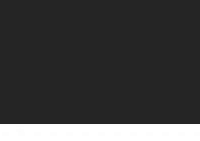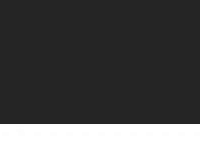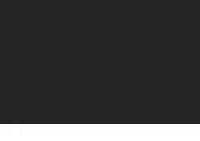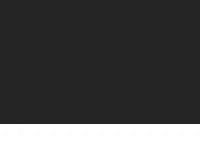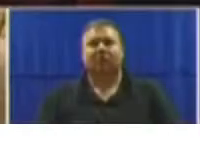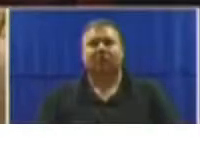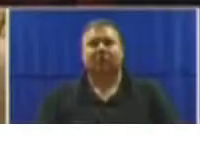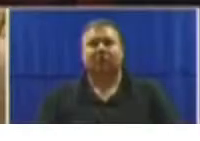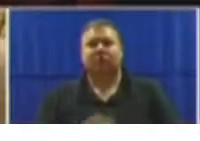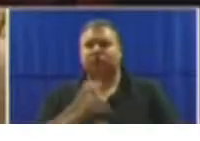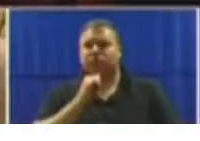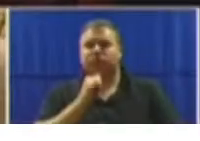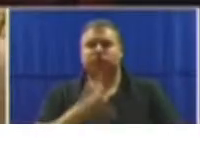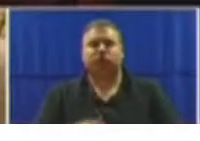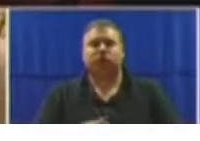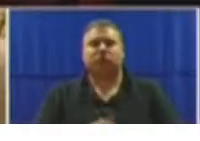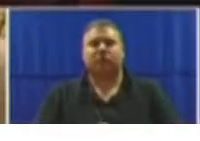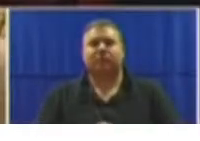Not here.